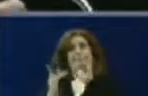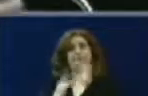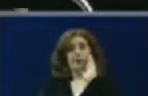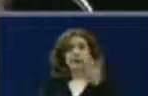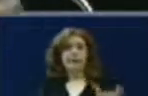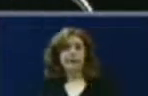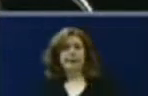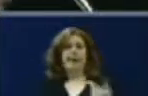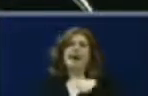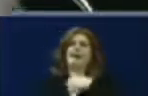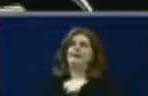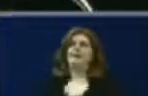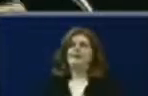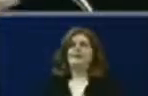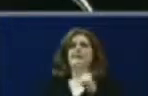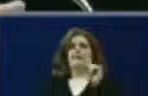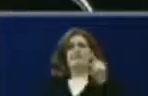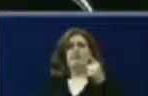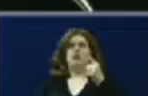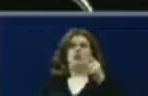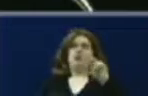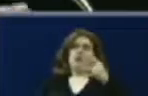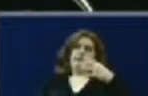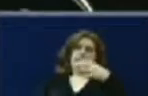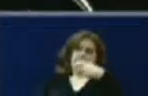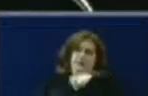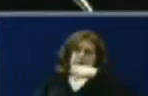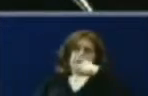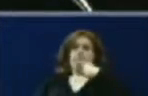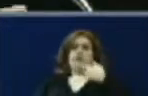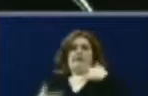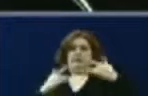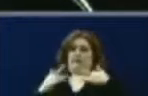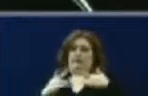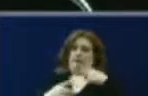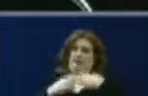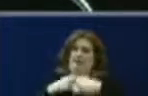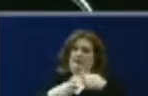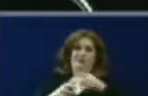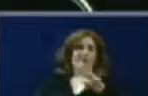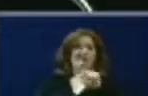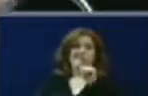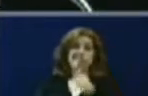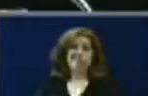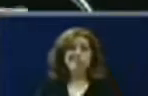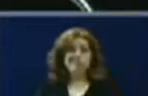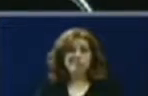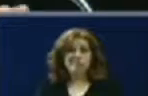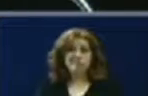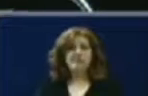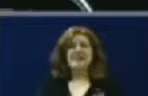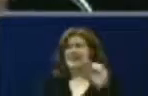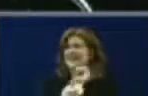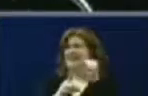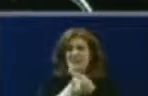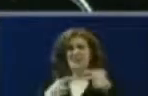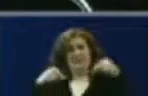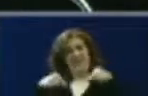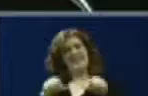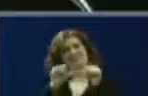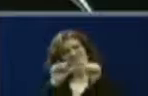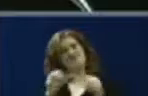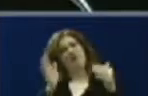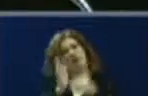I wish this was the first or even second time I've had concerns about issues like this, but it's not. If situations like this